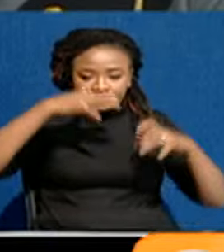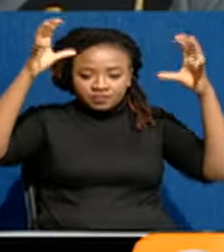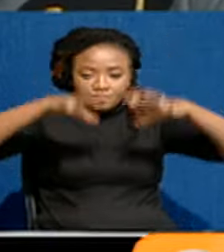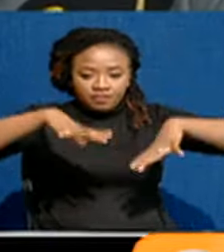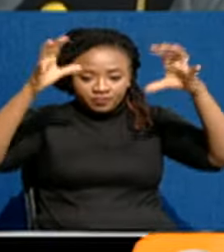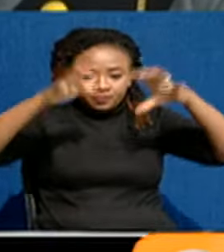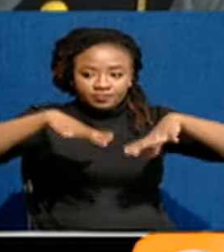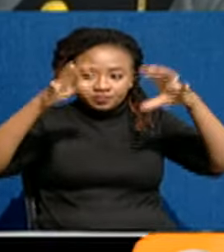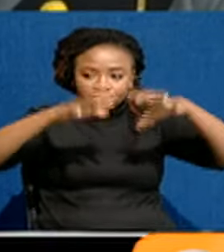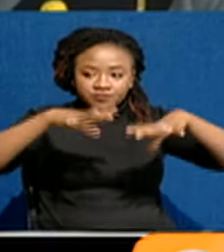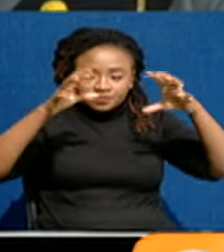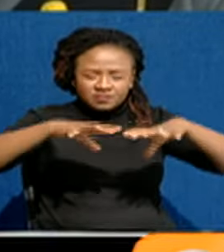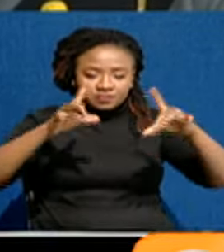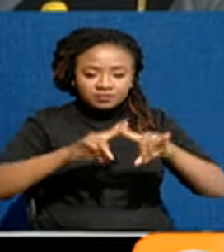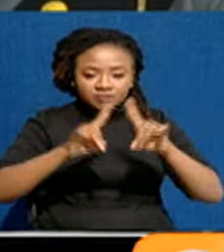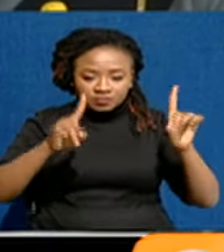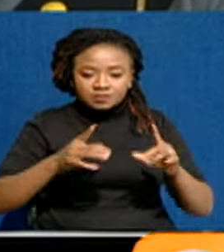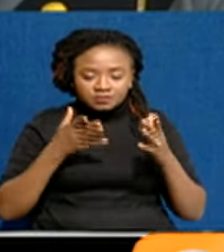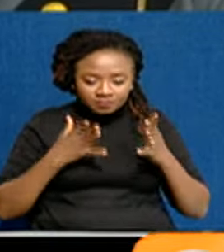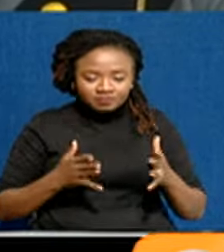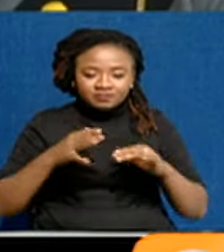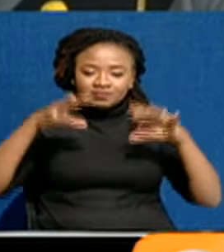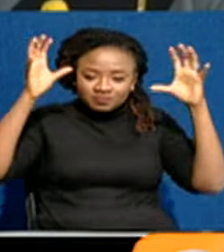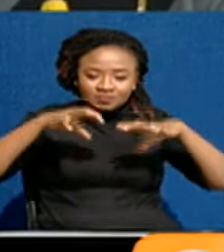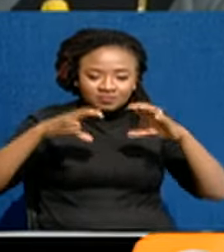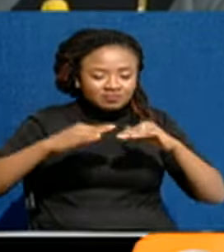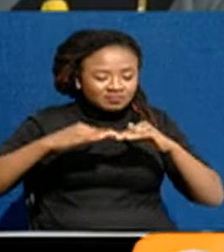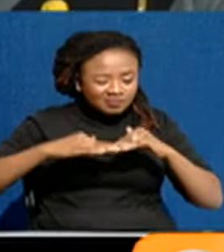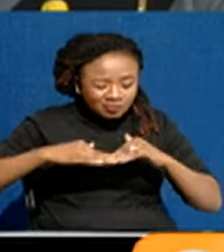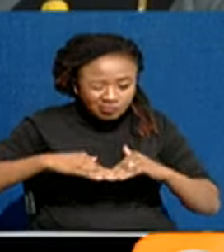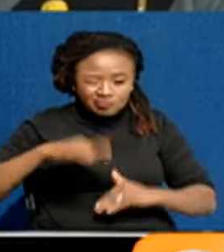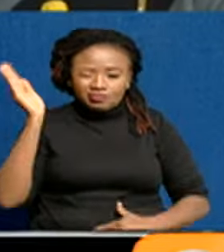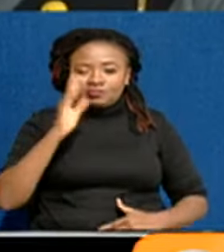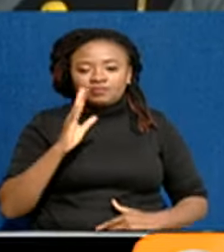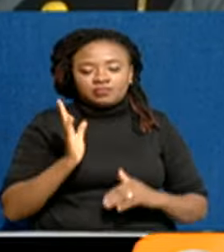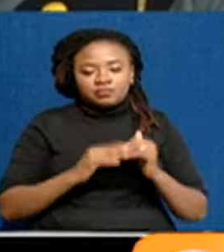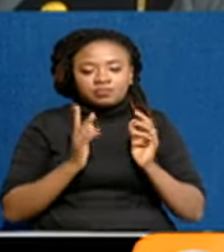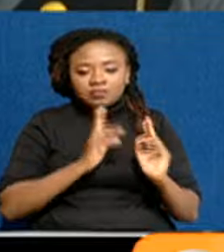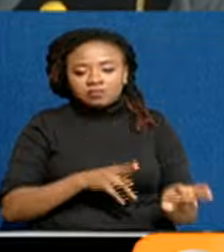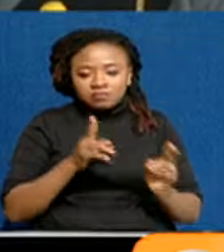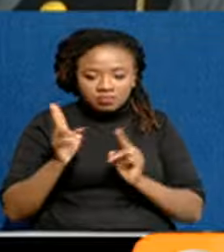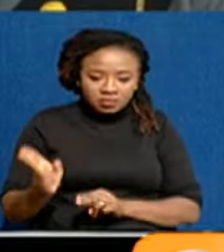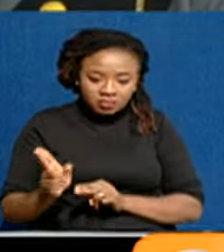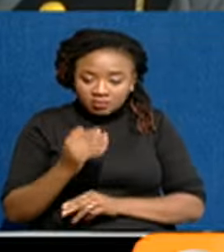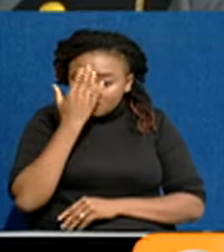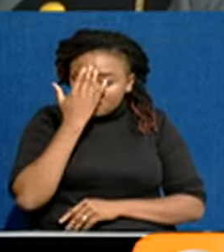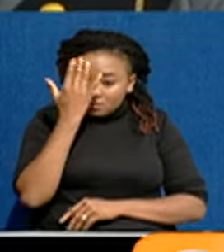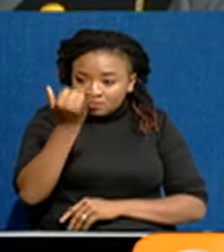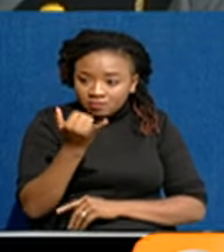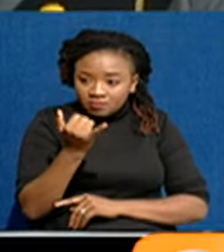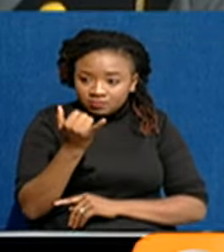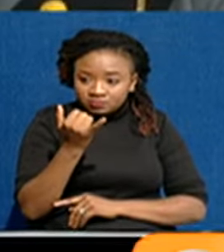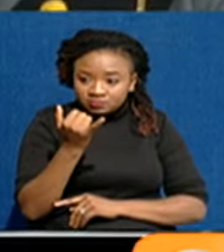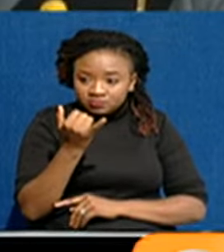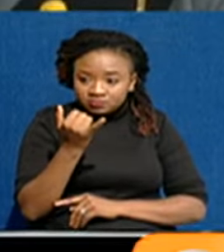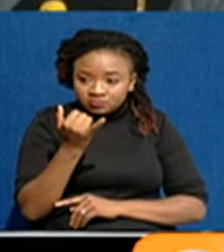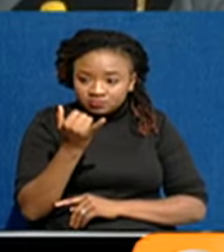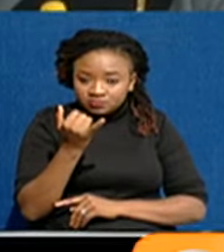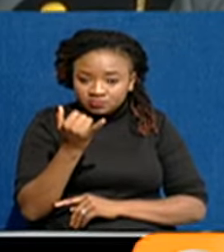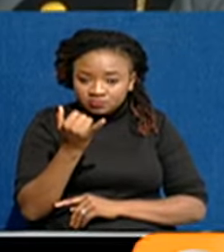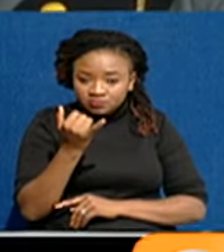fellow Kenyans, but then they are now above normal because of the fact that, ladies and gentlemen,